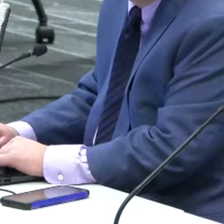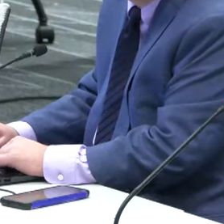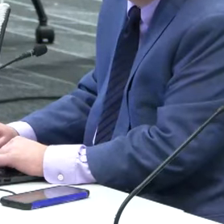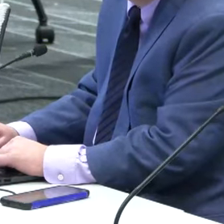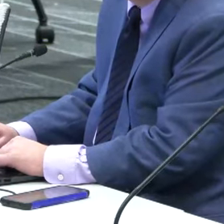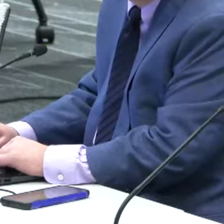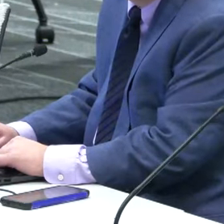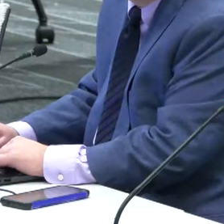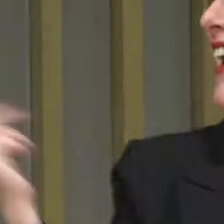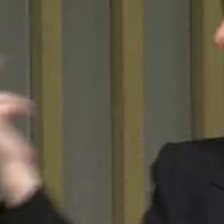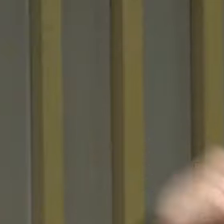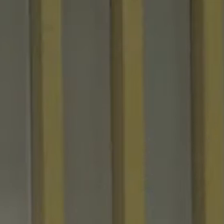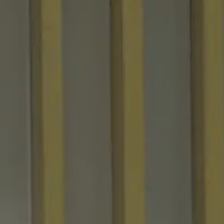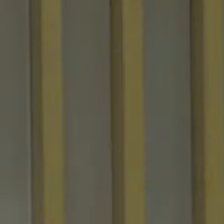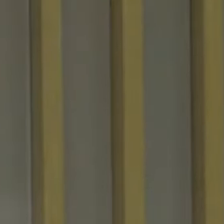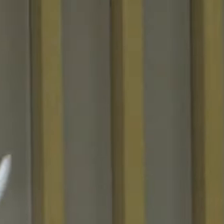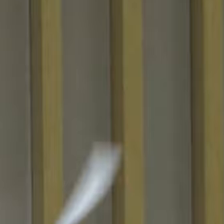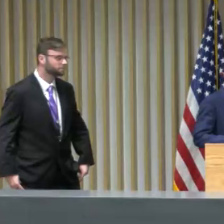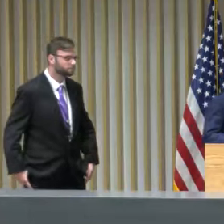Thank you.